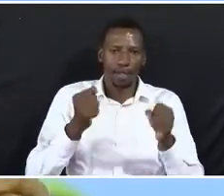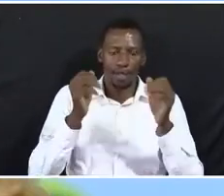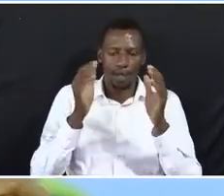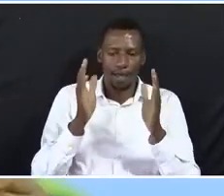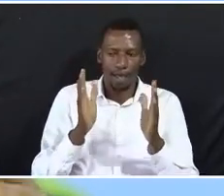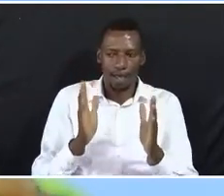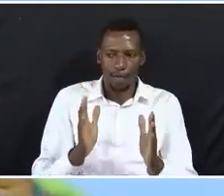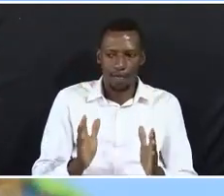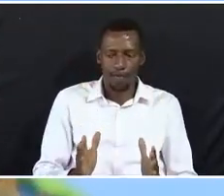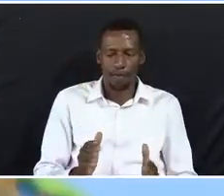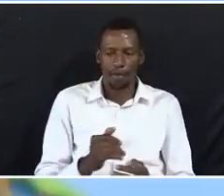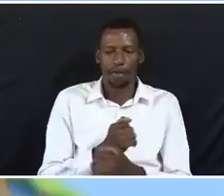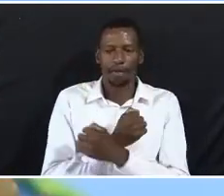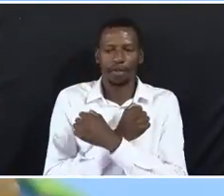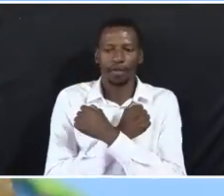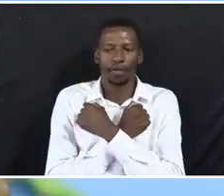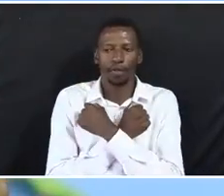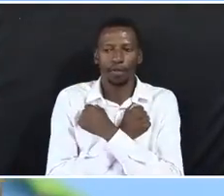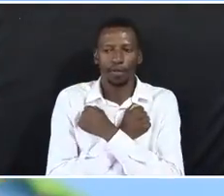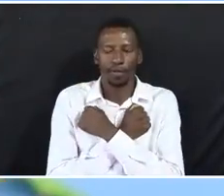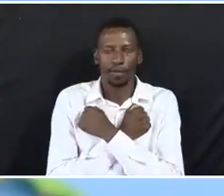love. I thought so